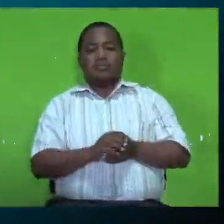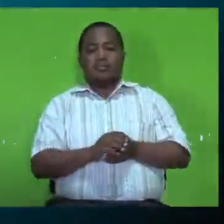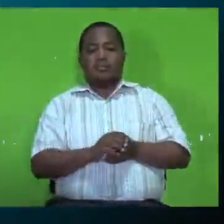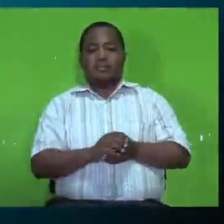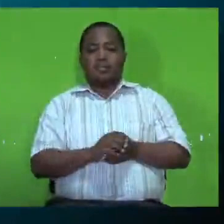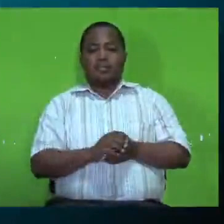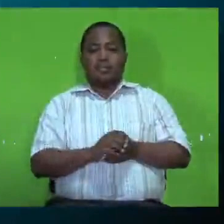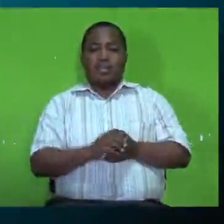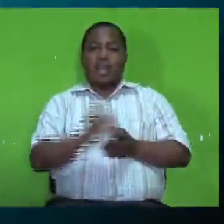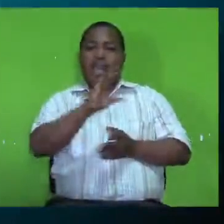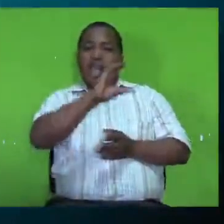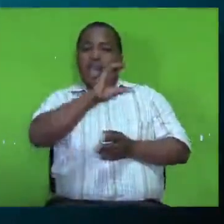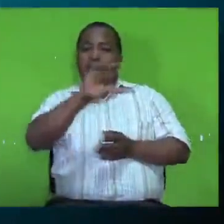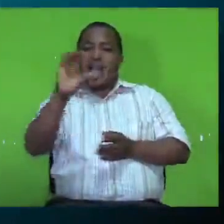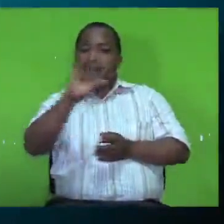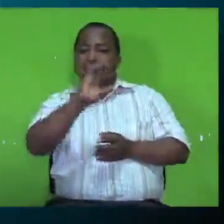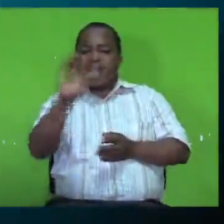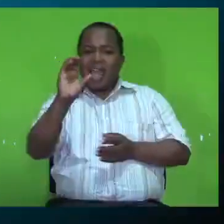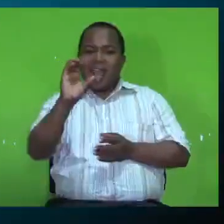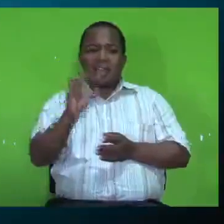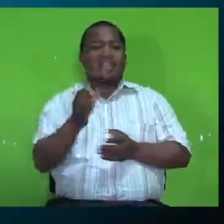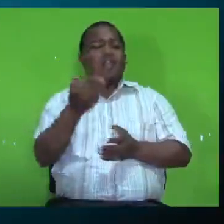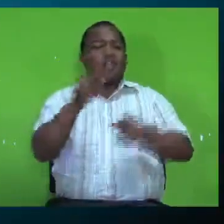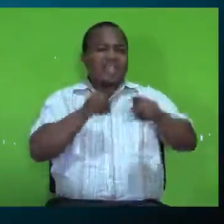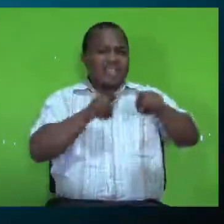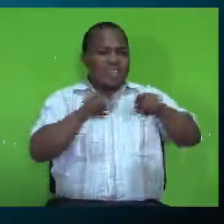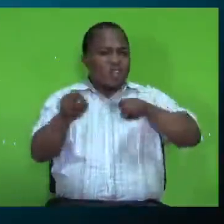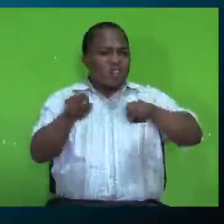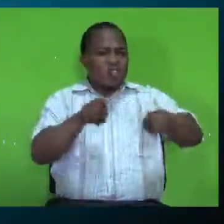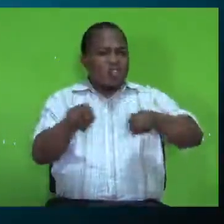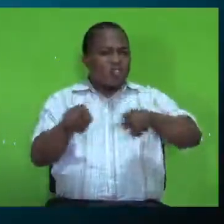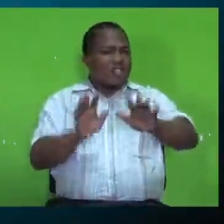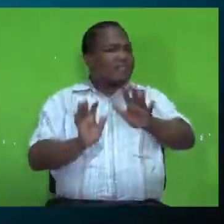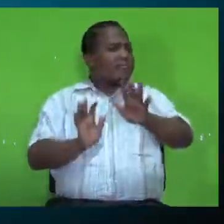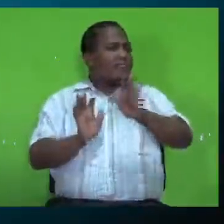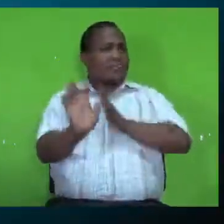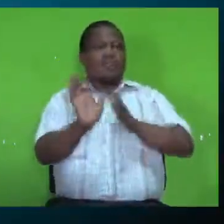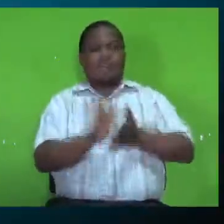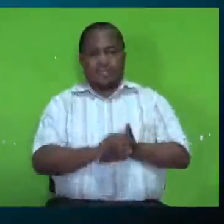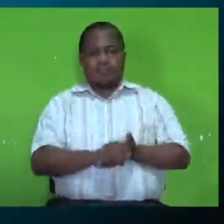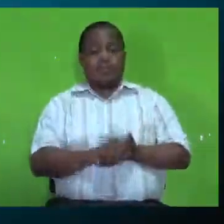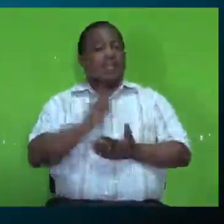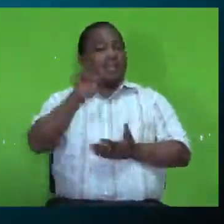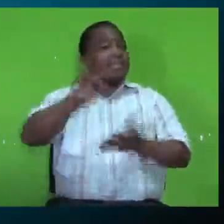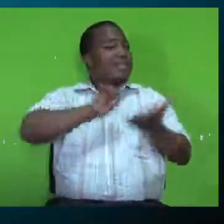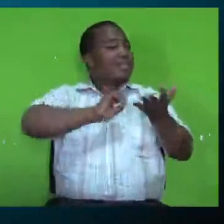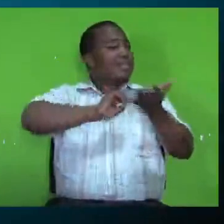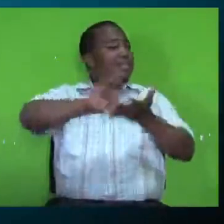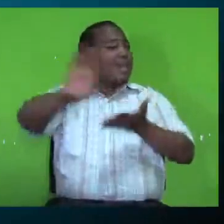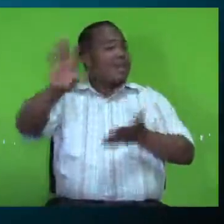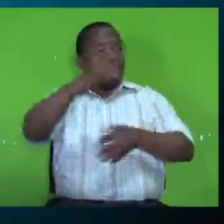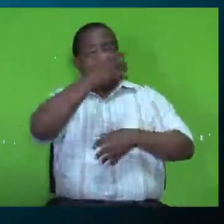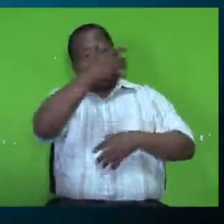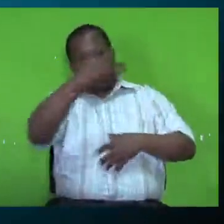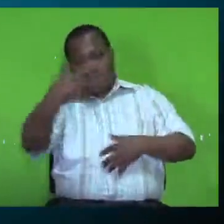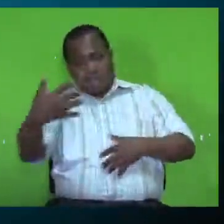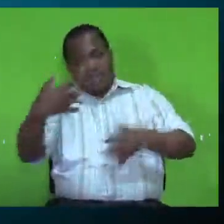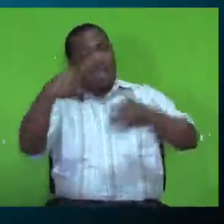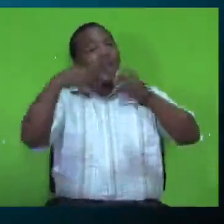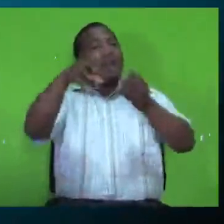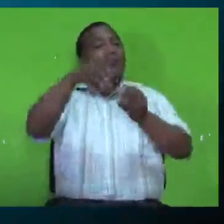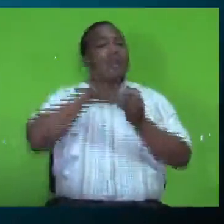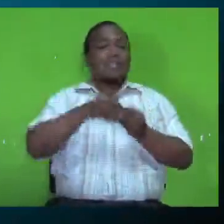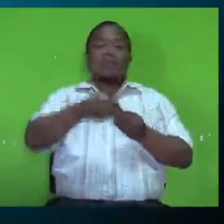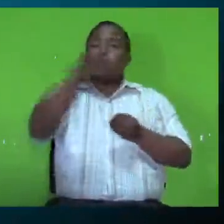capillarity, and root pressure. These enable plants to transport water and